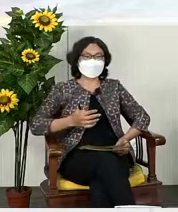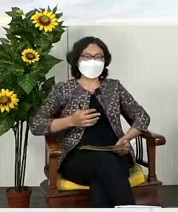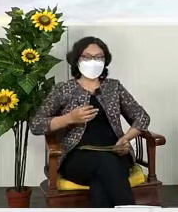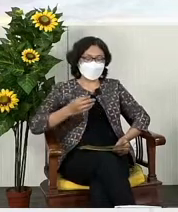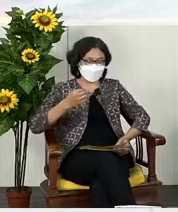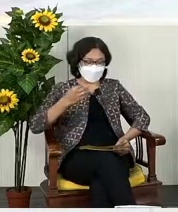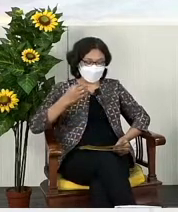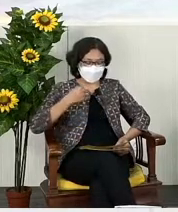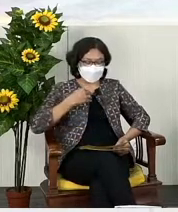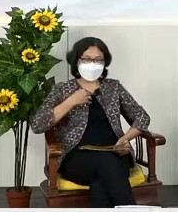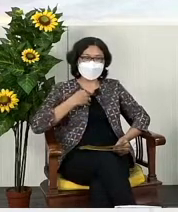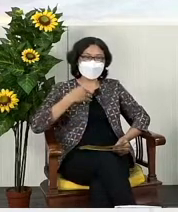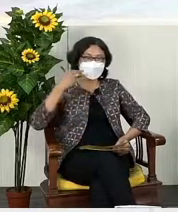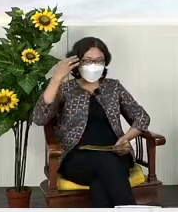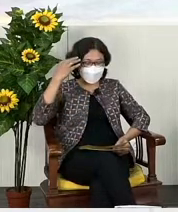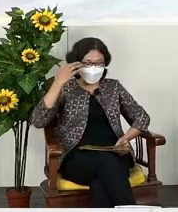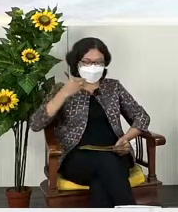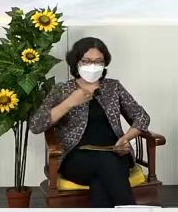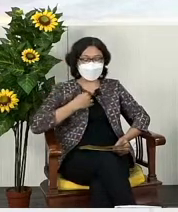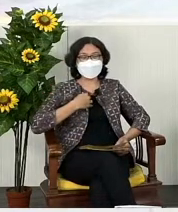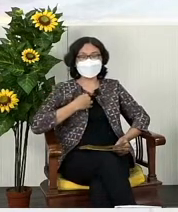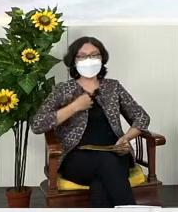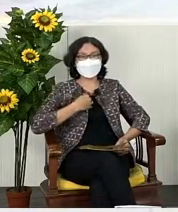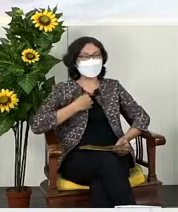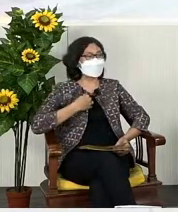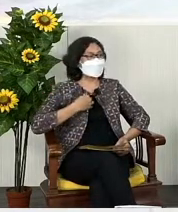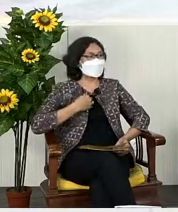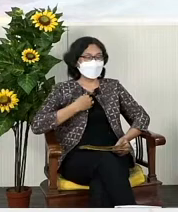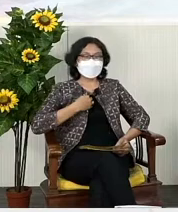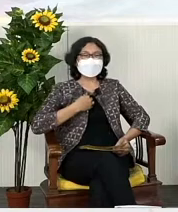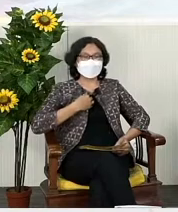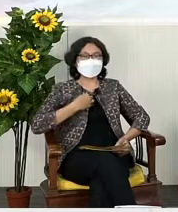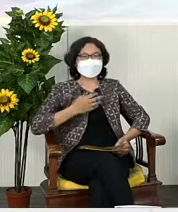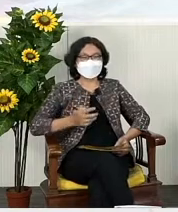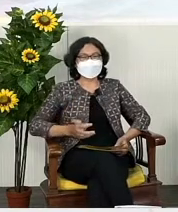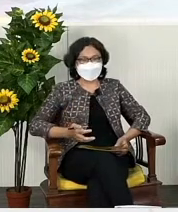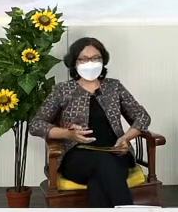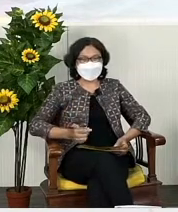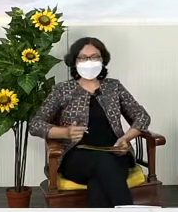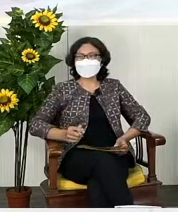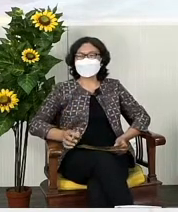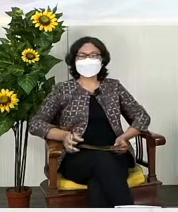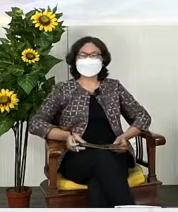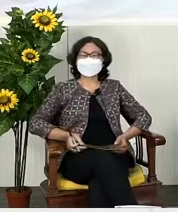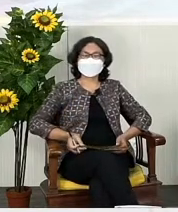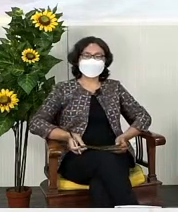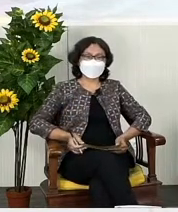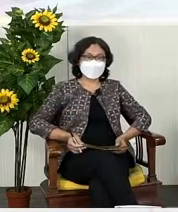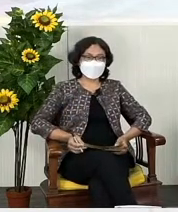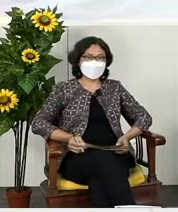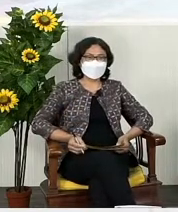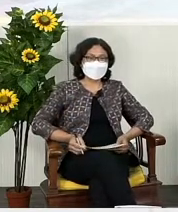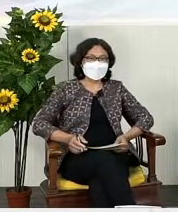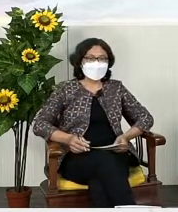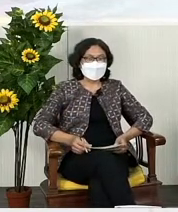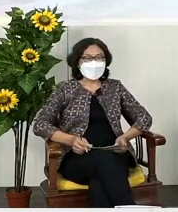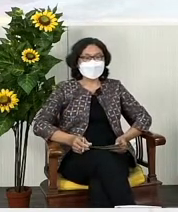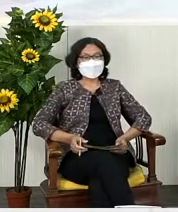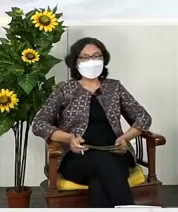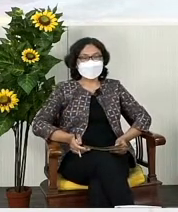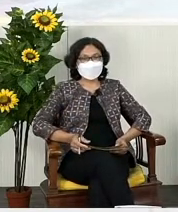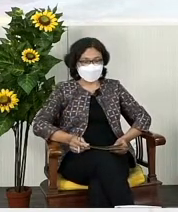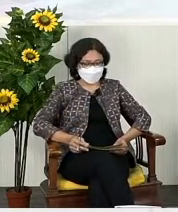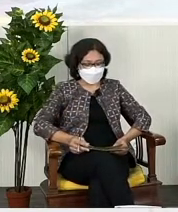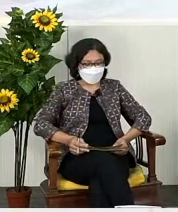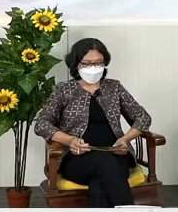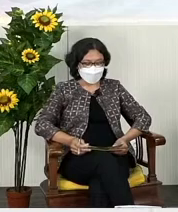harmonize in mind and also feeling. Thank you, Pak Steph. Okay. On